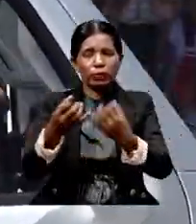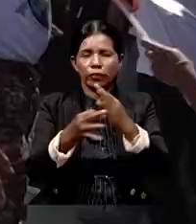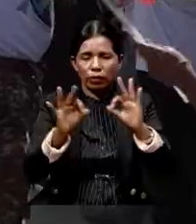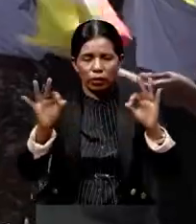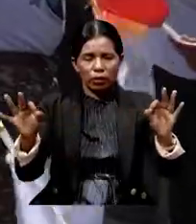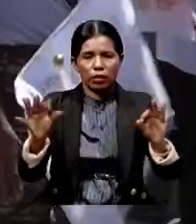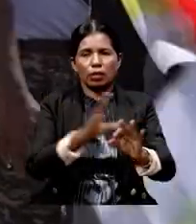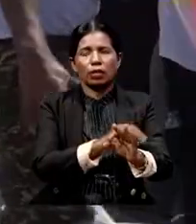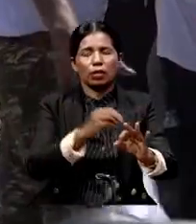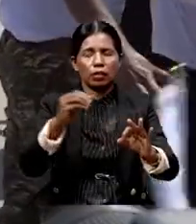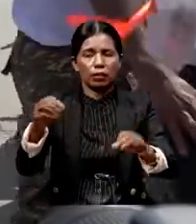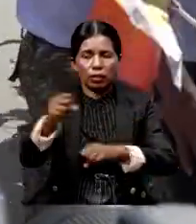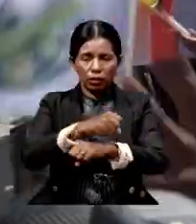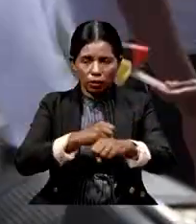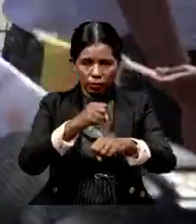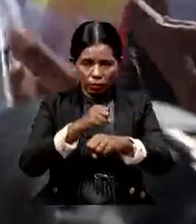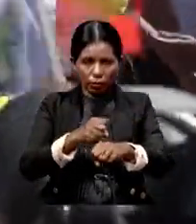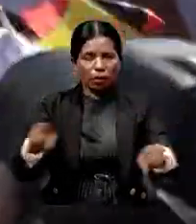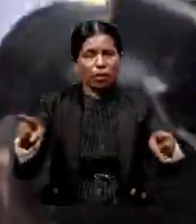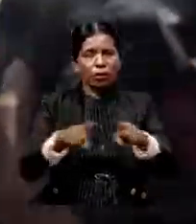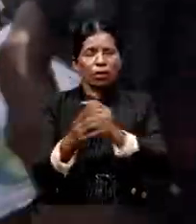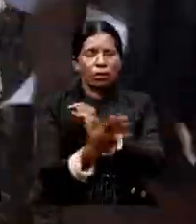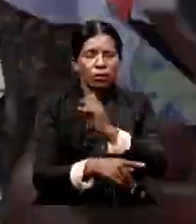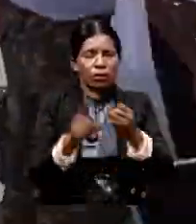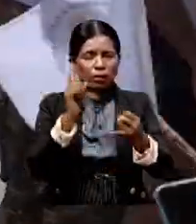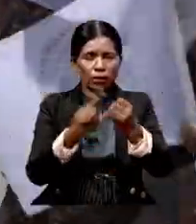viagem apostólica e a Singapura, hanesta nação